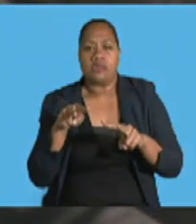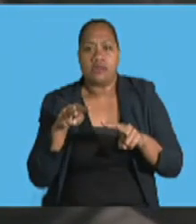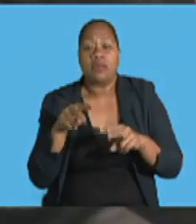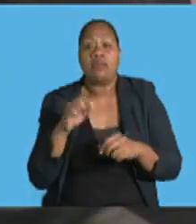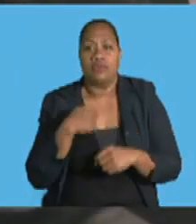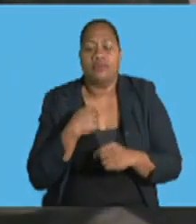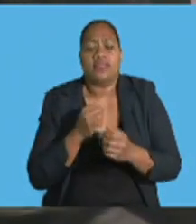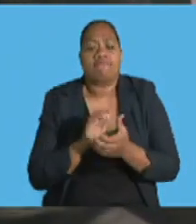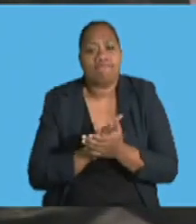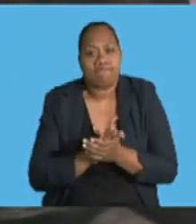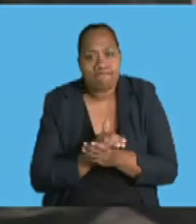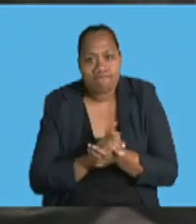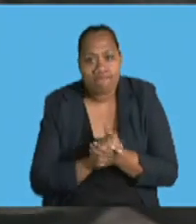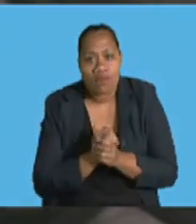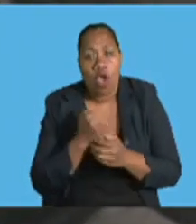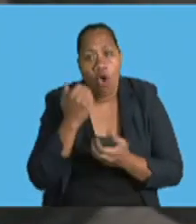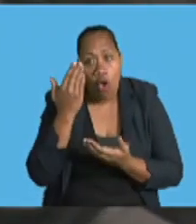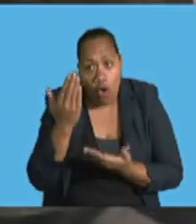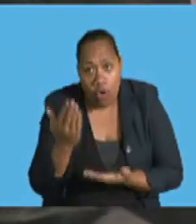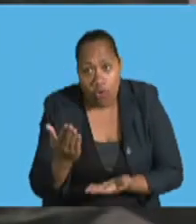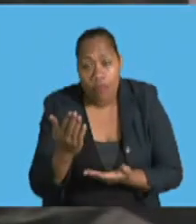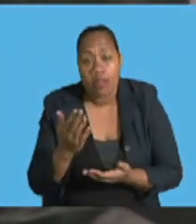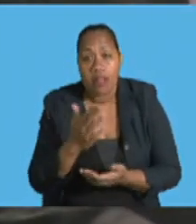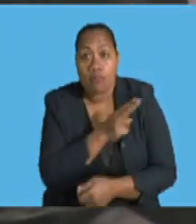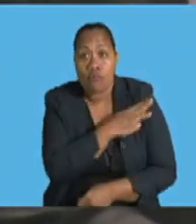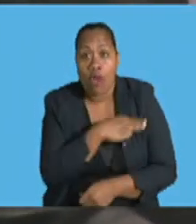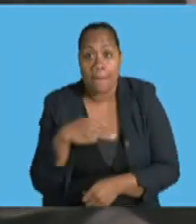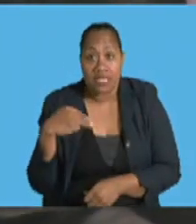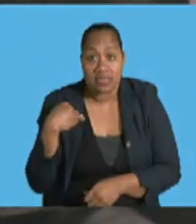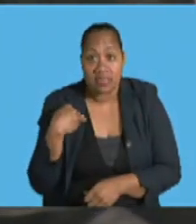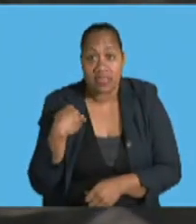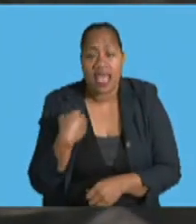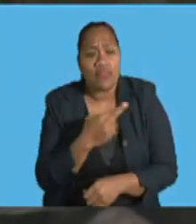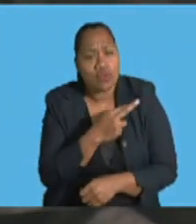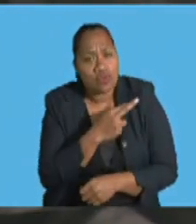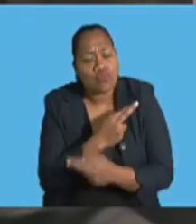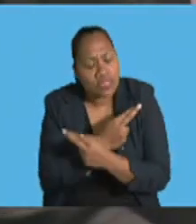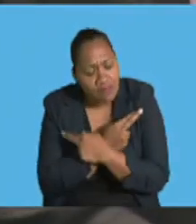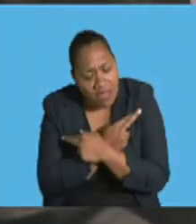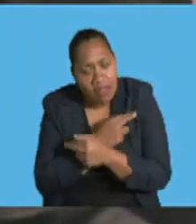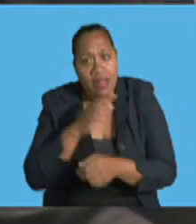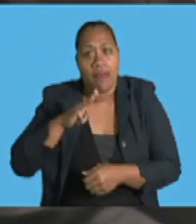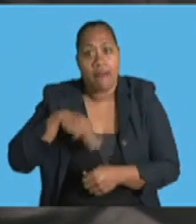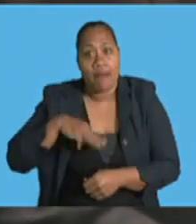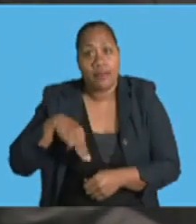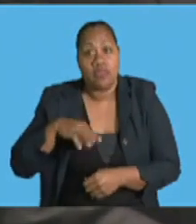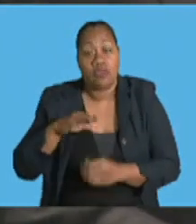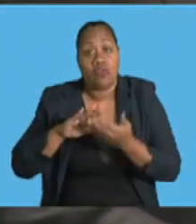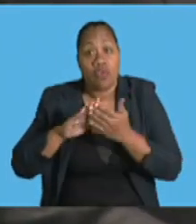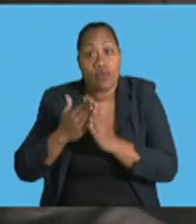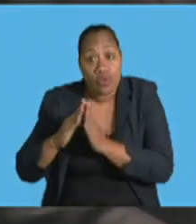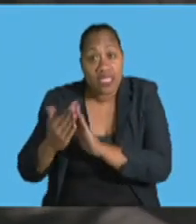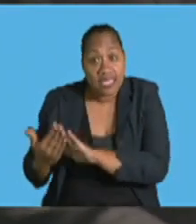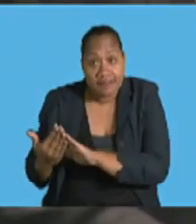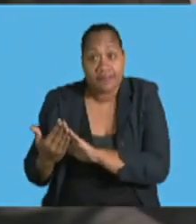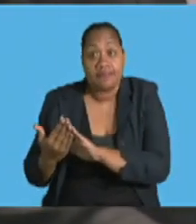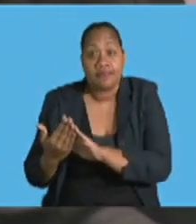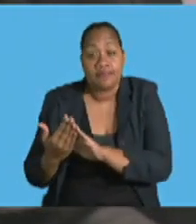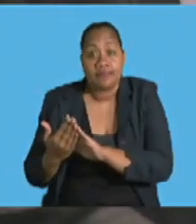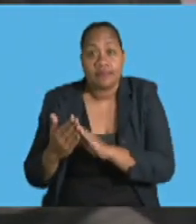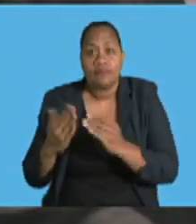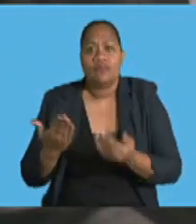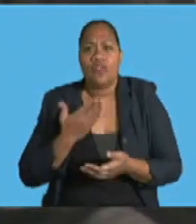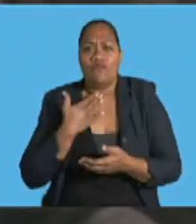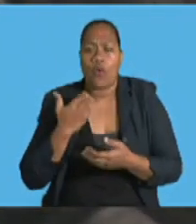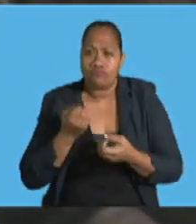pleased that the Honourable Prime Minister and respectable members of the community have duly voiced